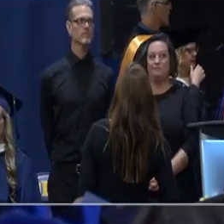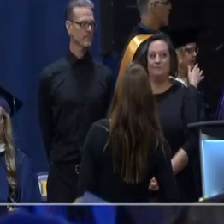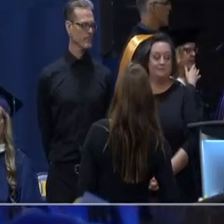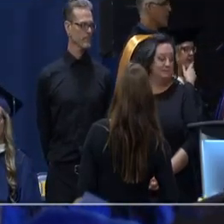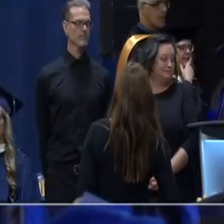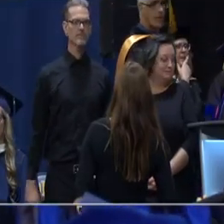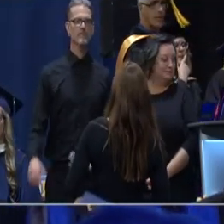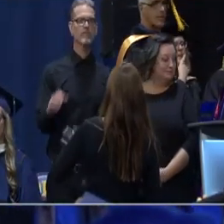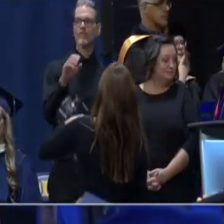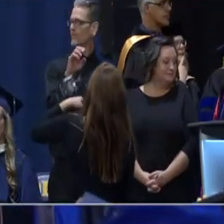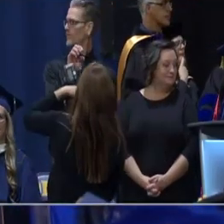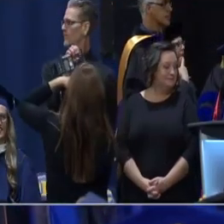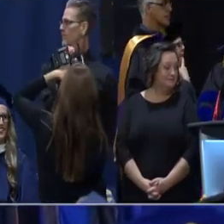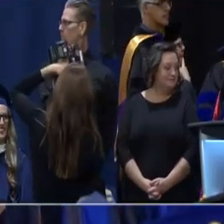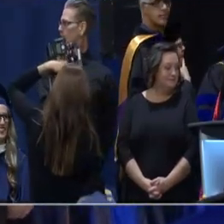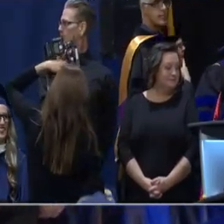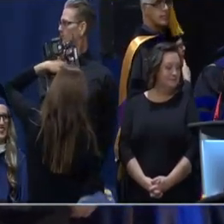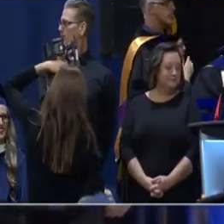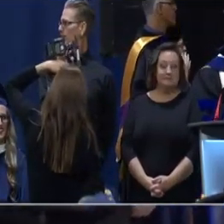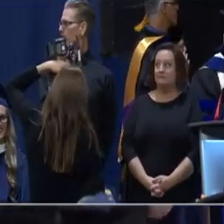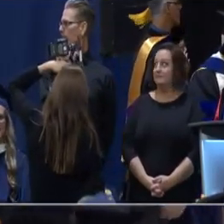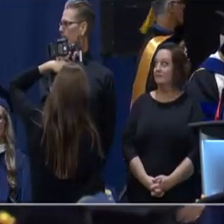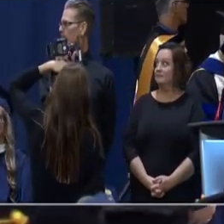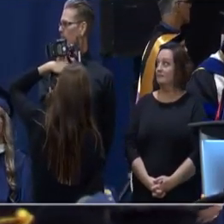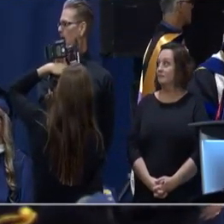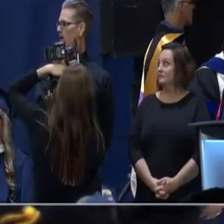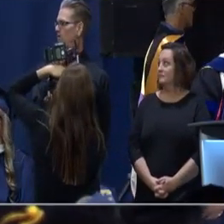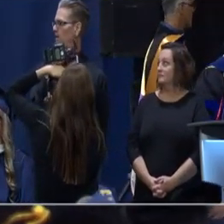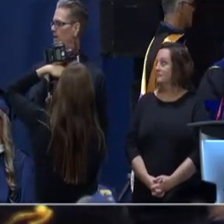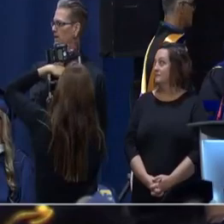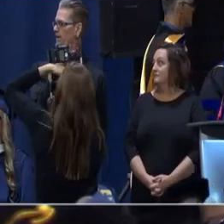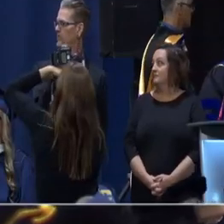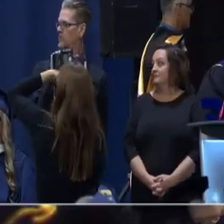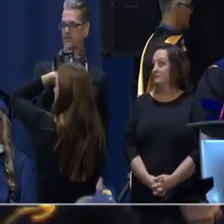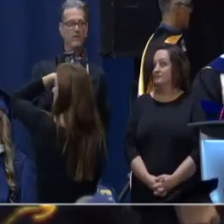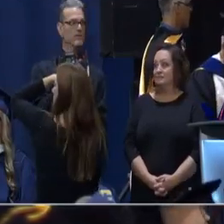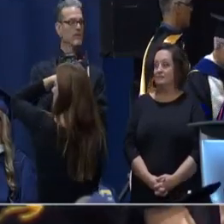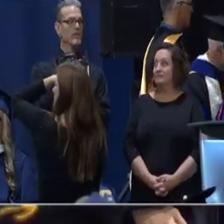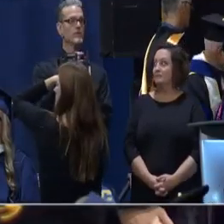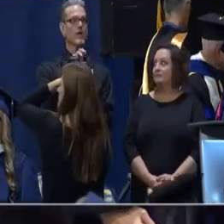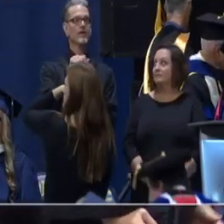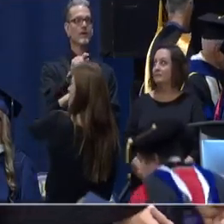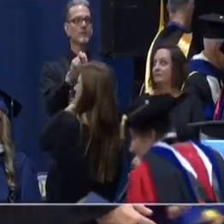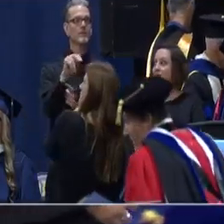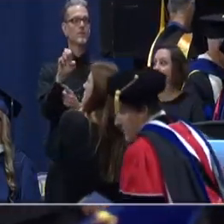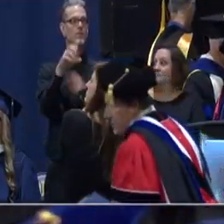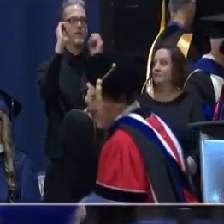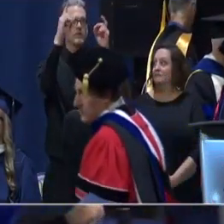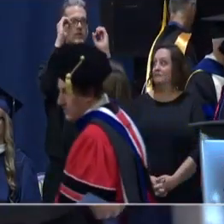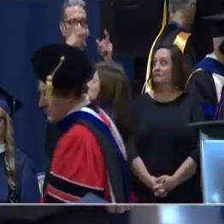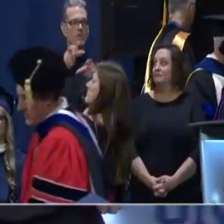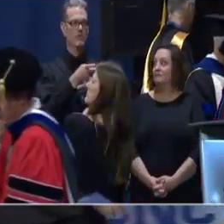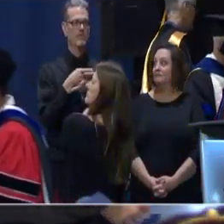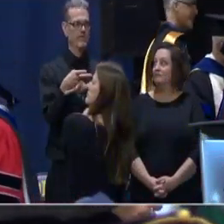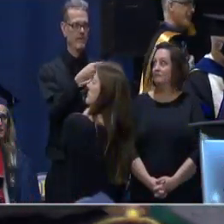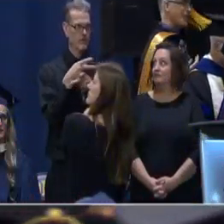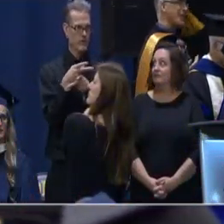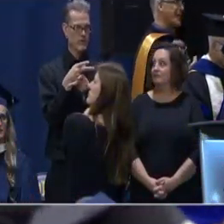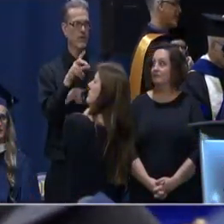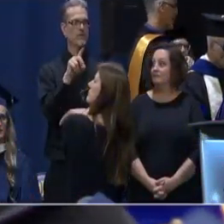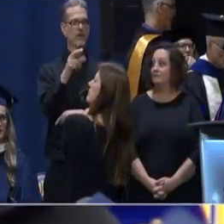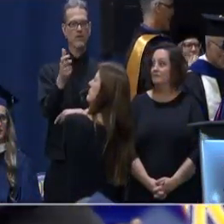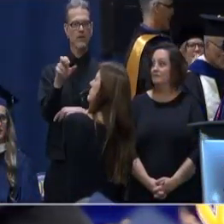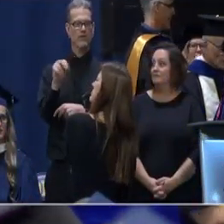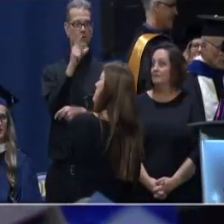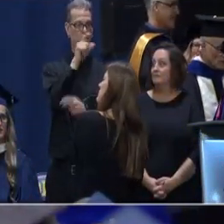Erin Henderson. Erin Henderson's major is Counselor Education and Supervision. Dr. Henderson is